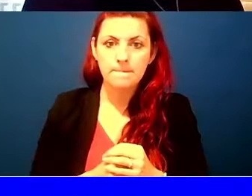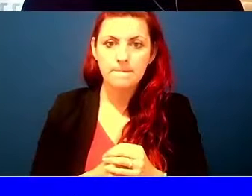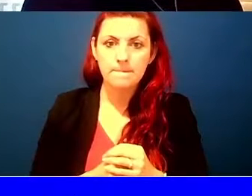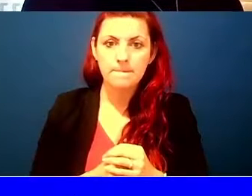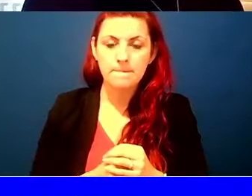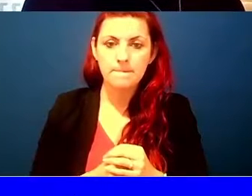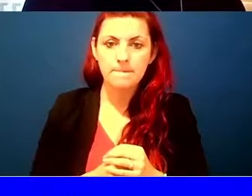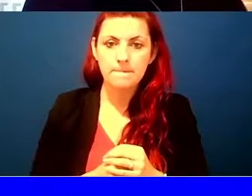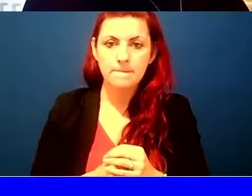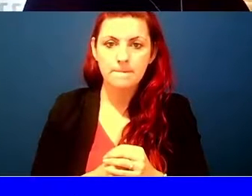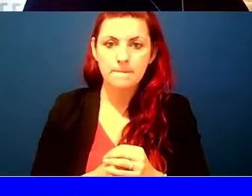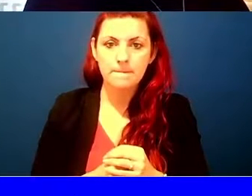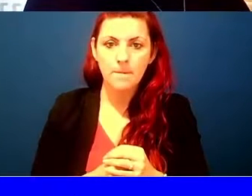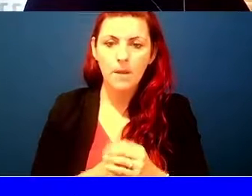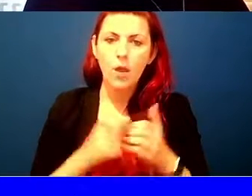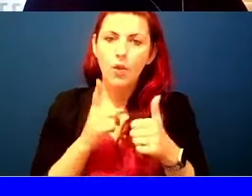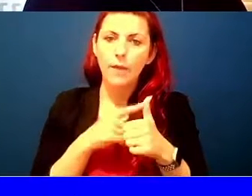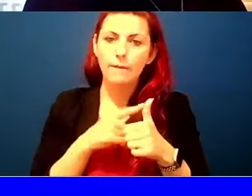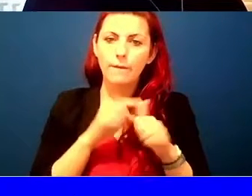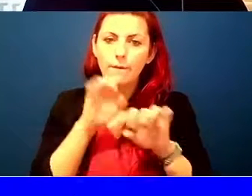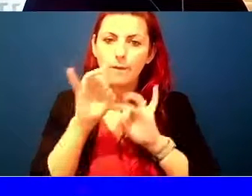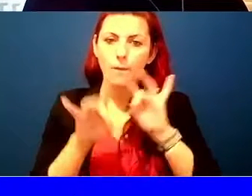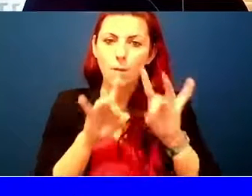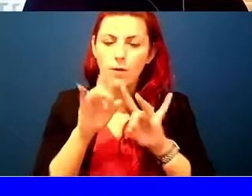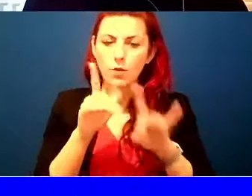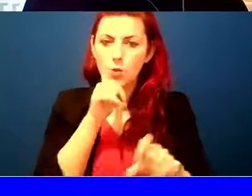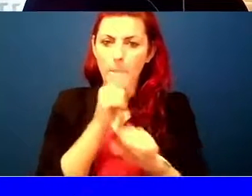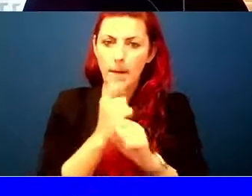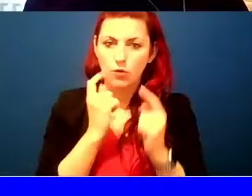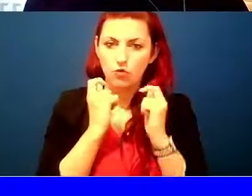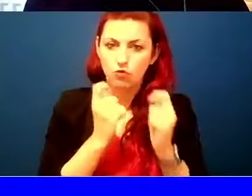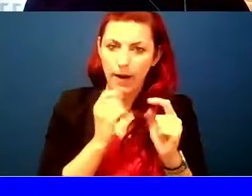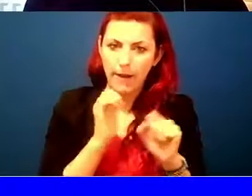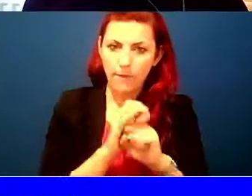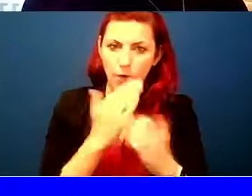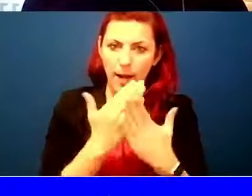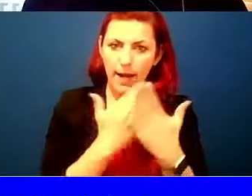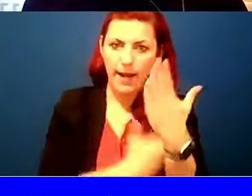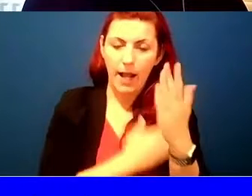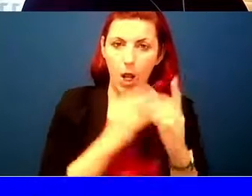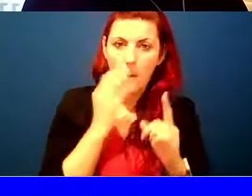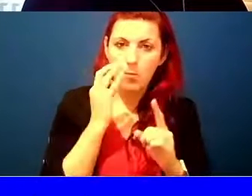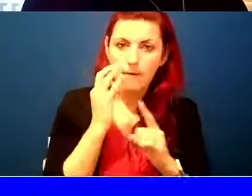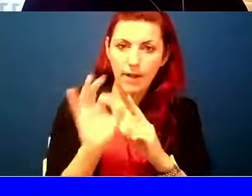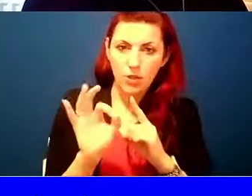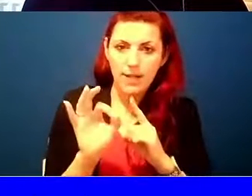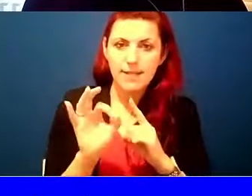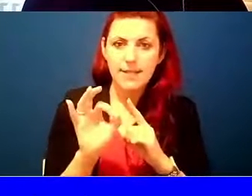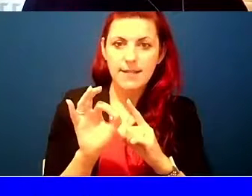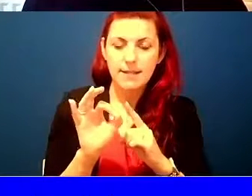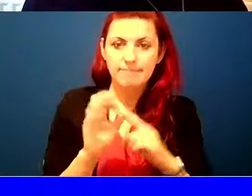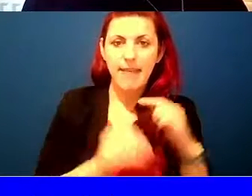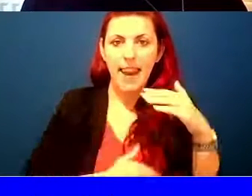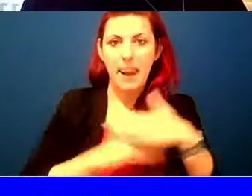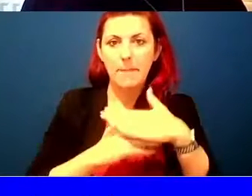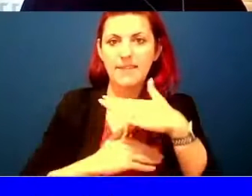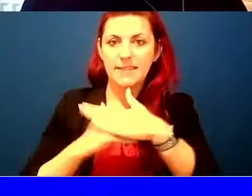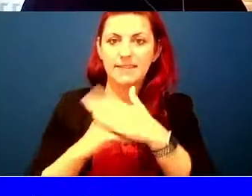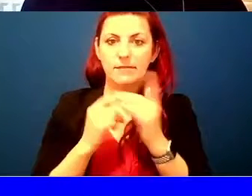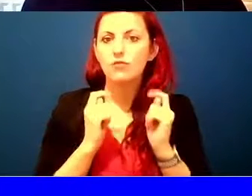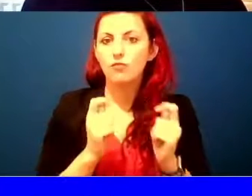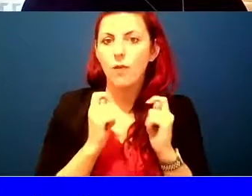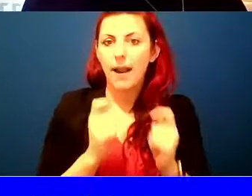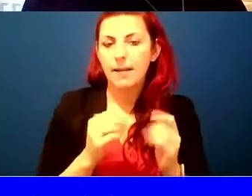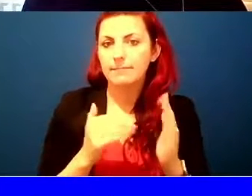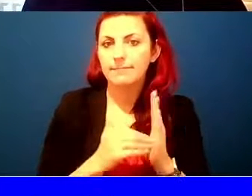to take the first question around training for legal professionals, it's limited training. I think